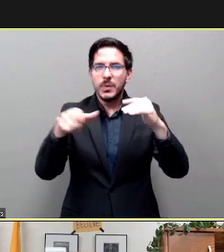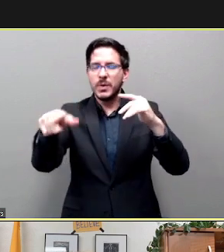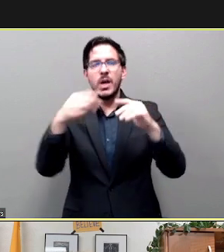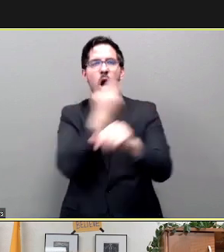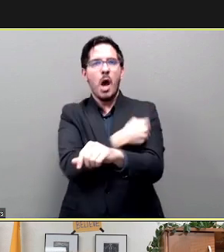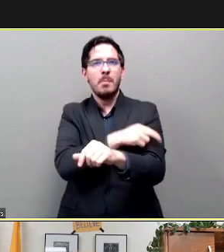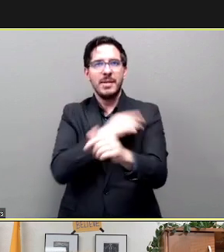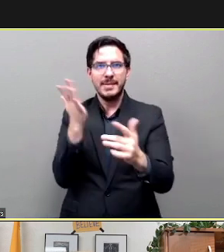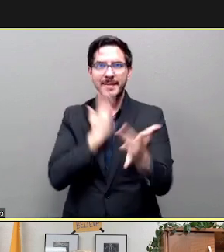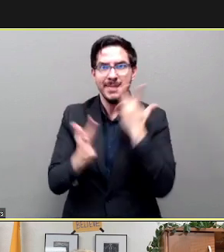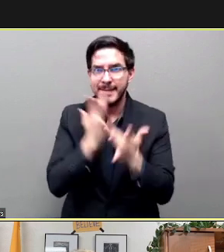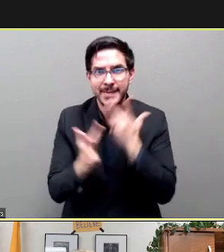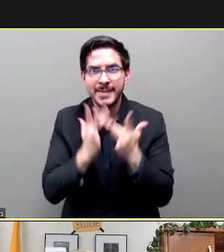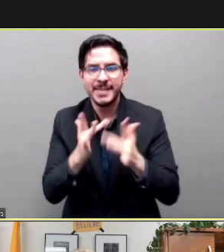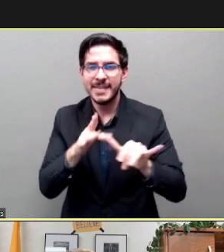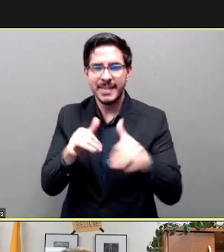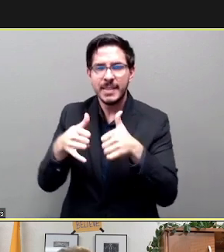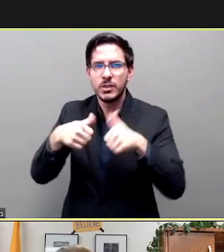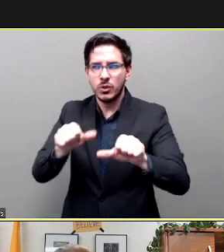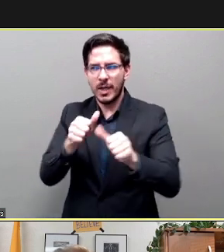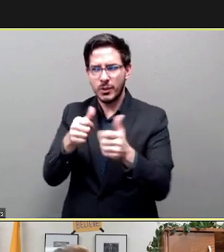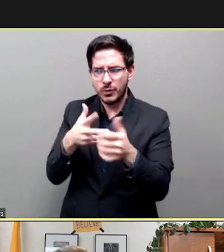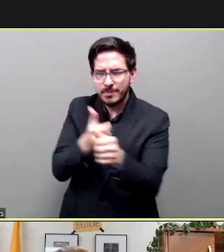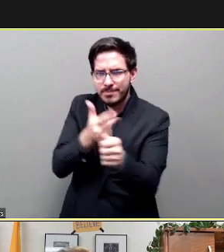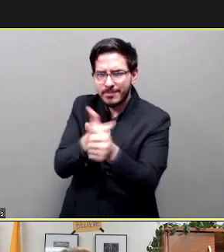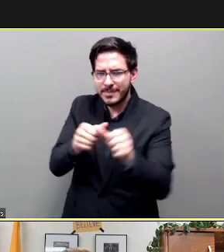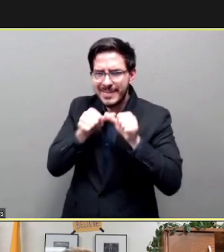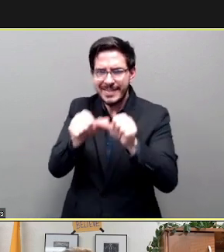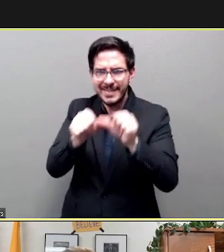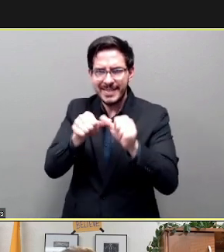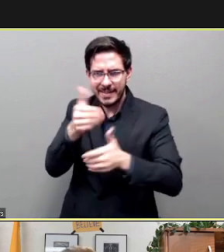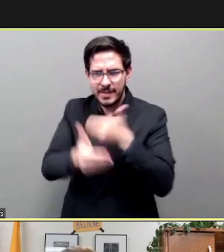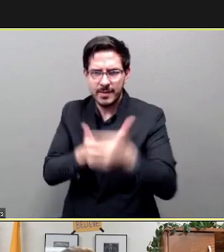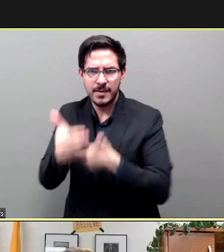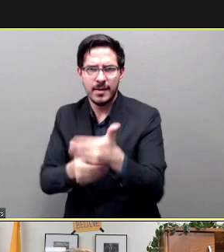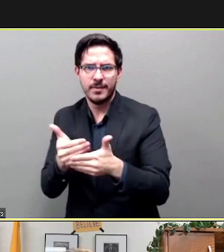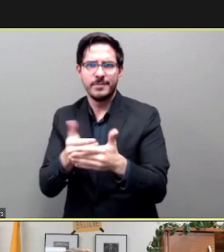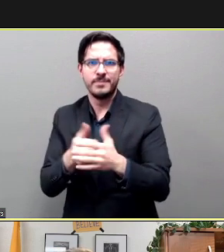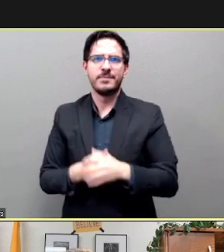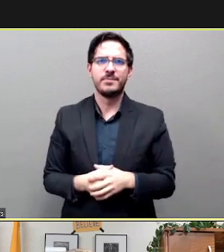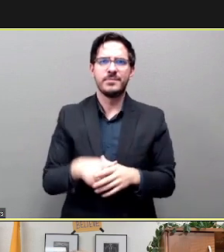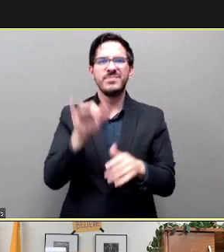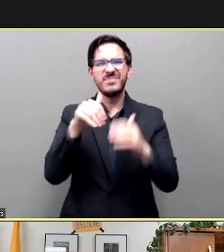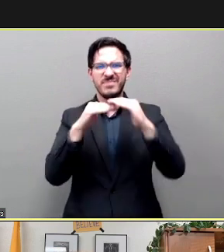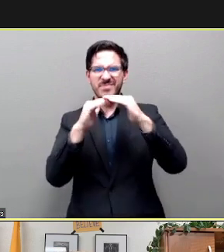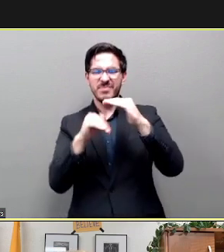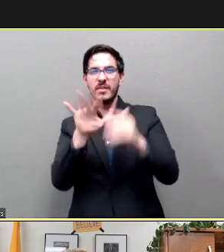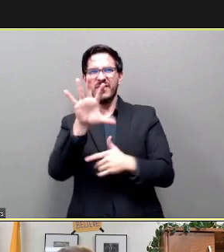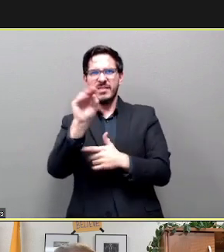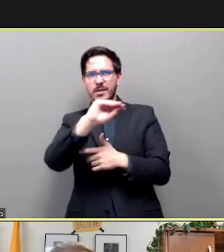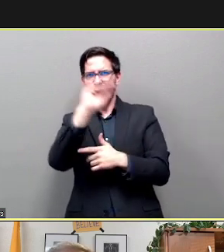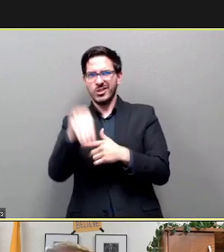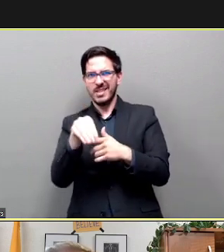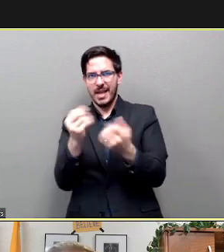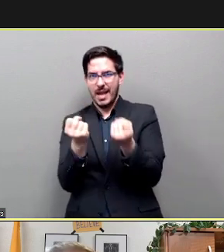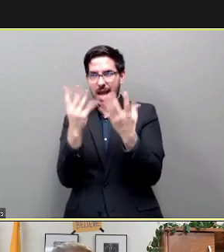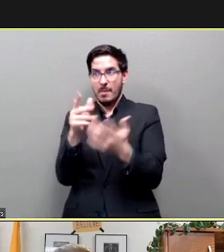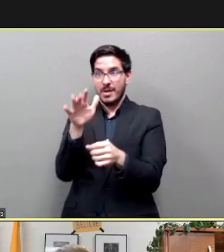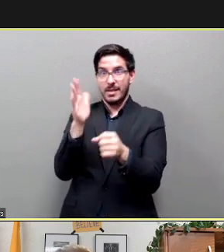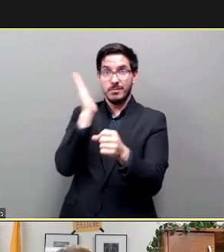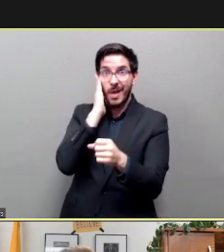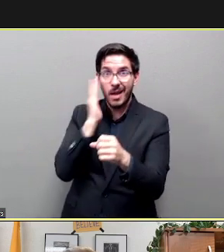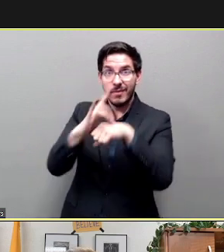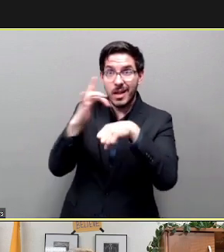graph. A non-ICU, more than 50% utilization of contingency beds, a staffing,